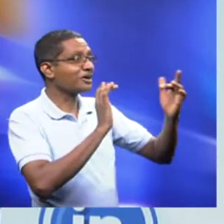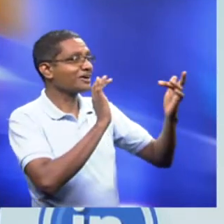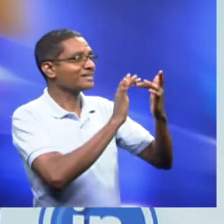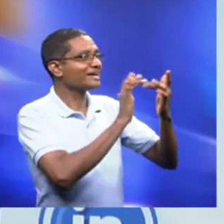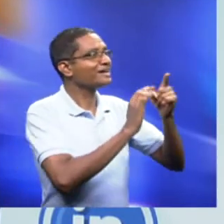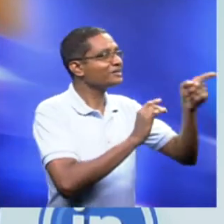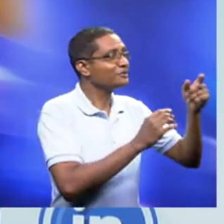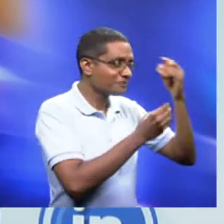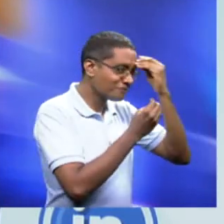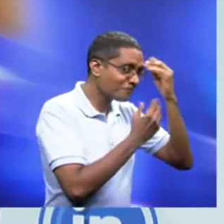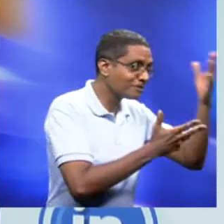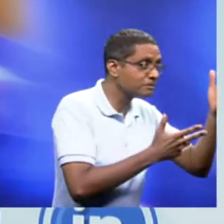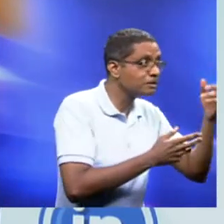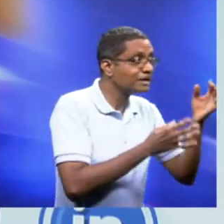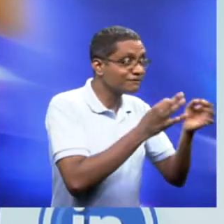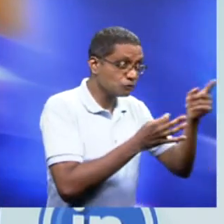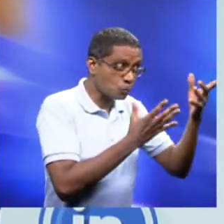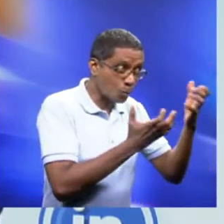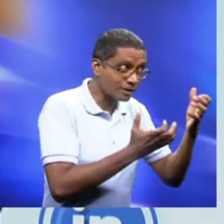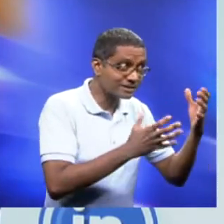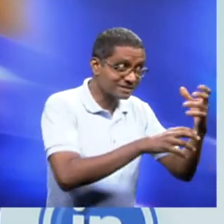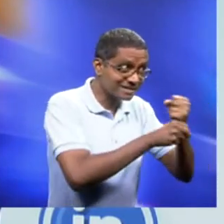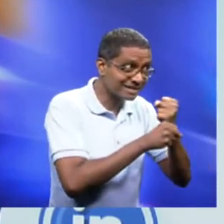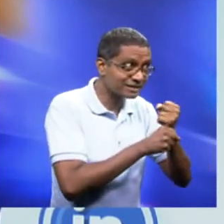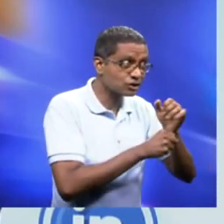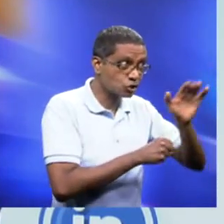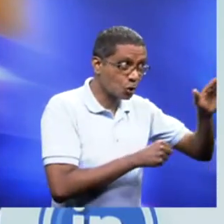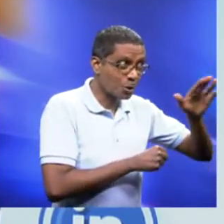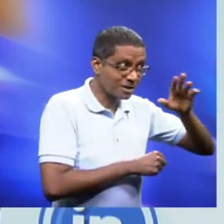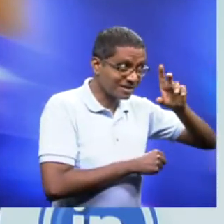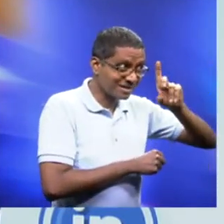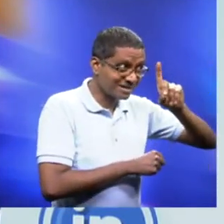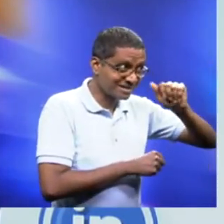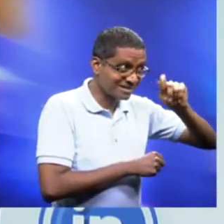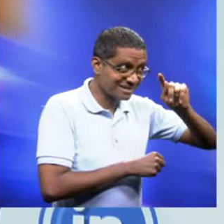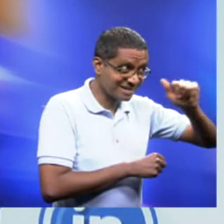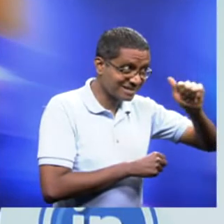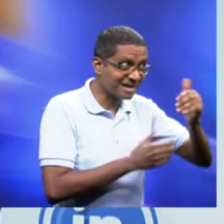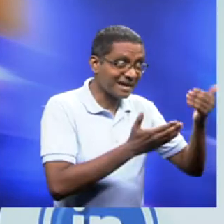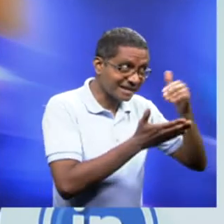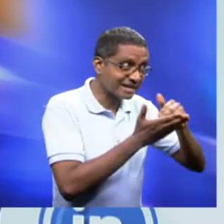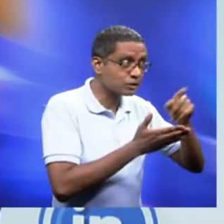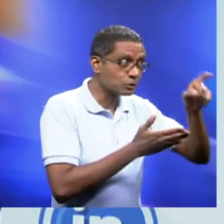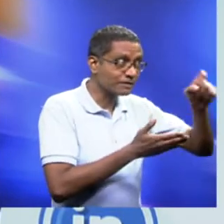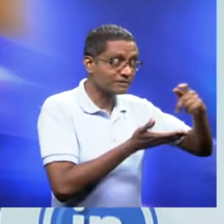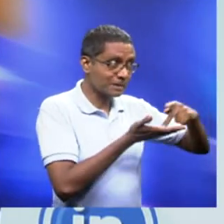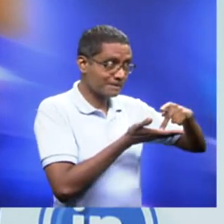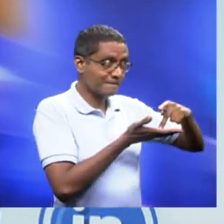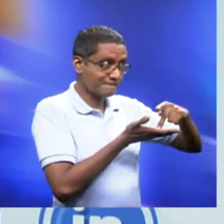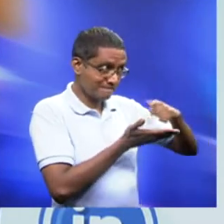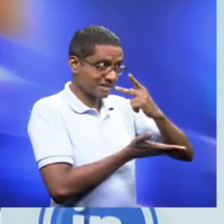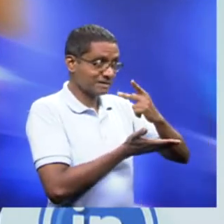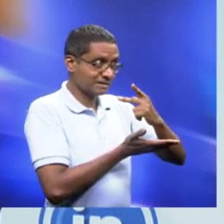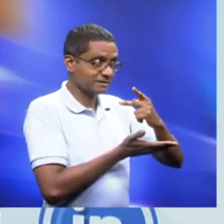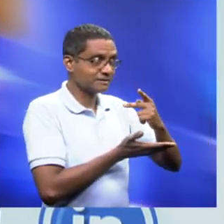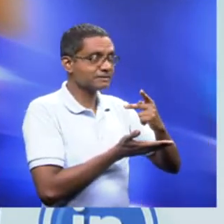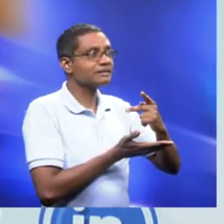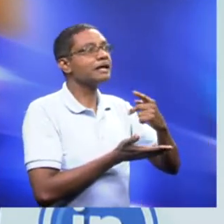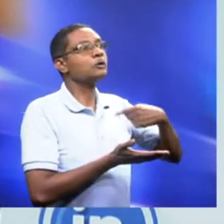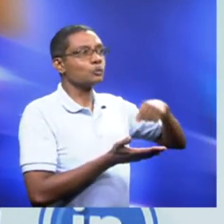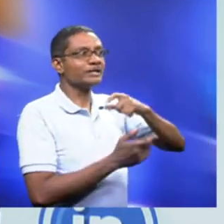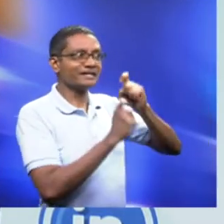if you want to get your data, you have to pay to receive a key to unlock that